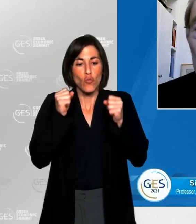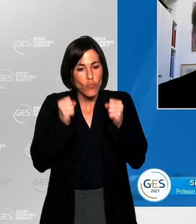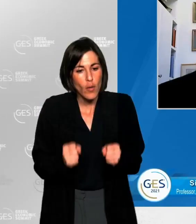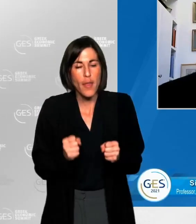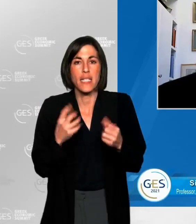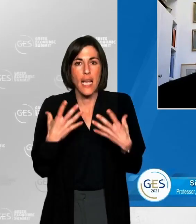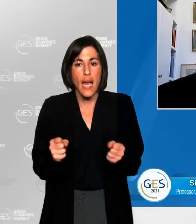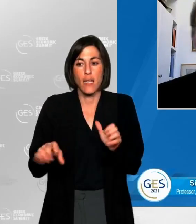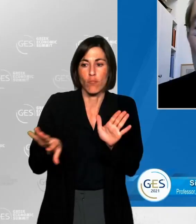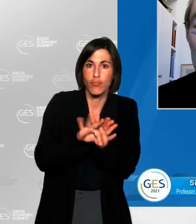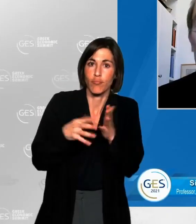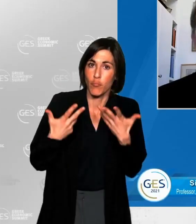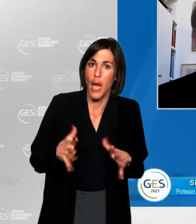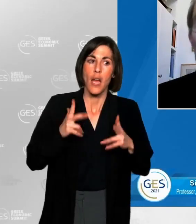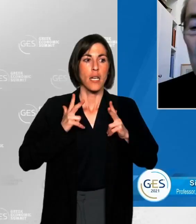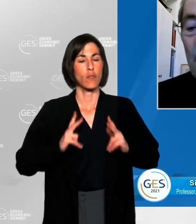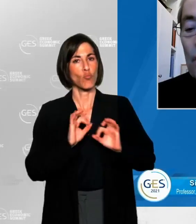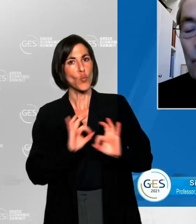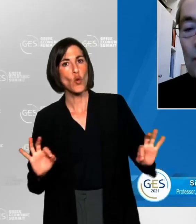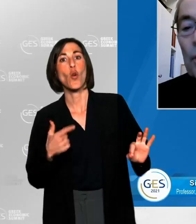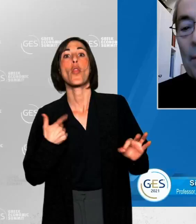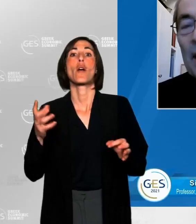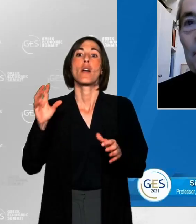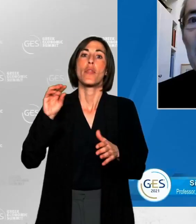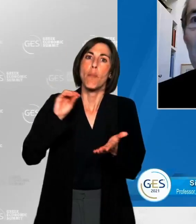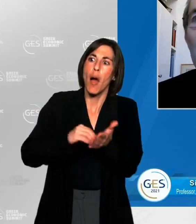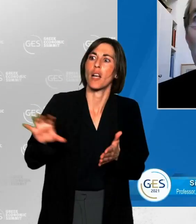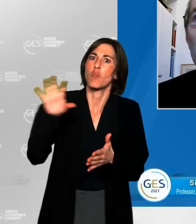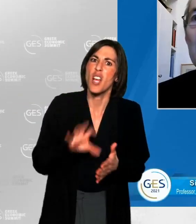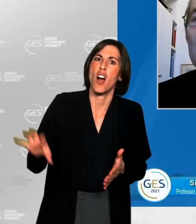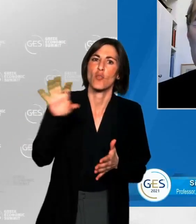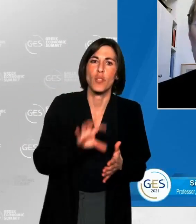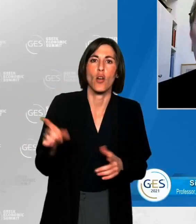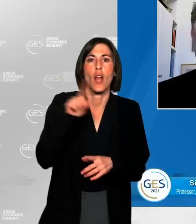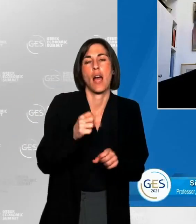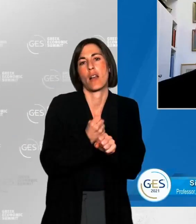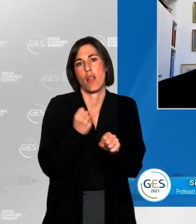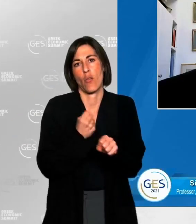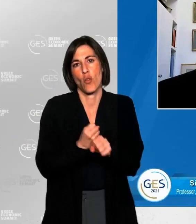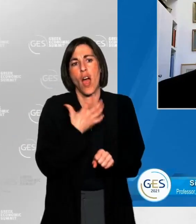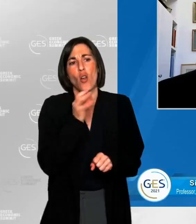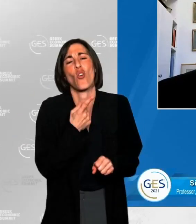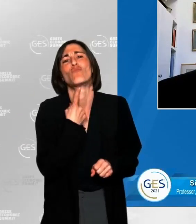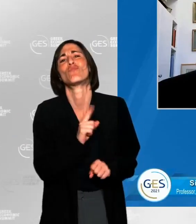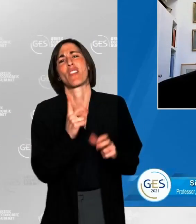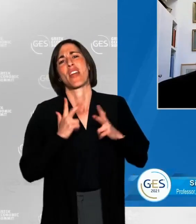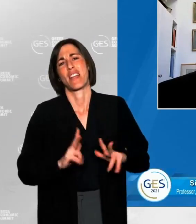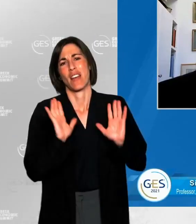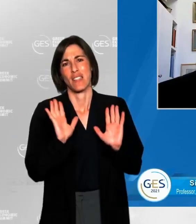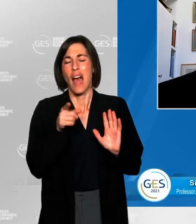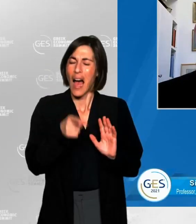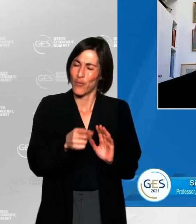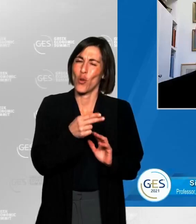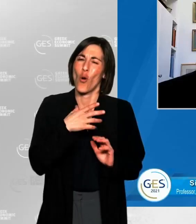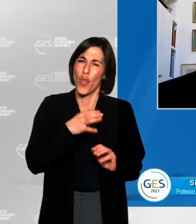alternatives, which is non-compliance, and so on. So that's what I mean by sustainability. Inclusiveness, it